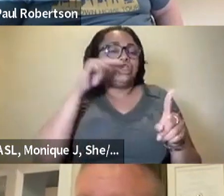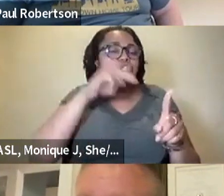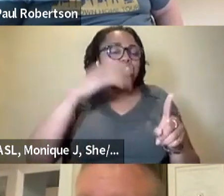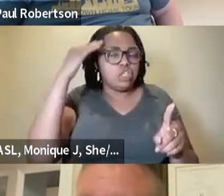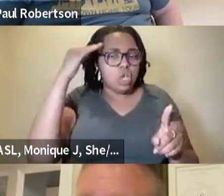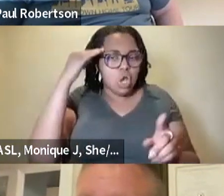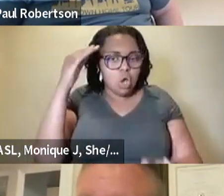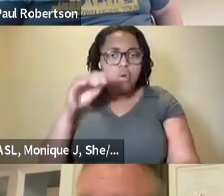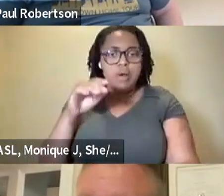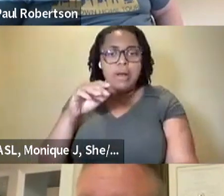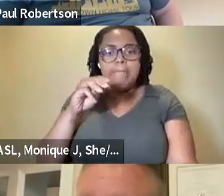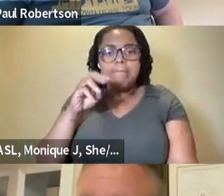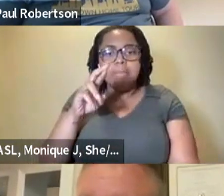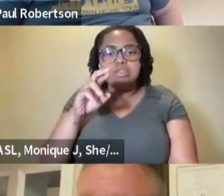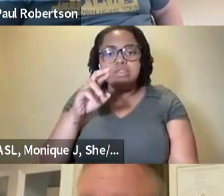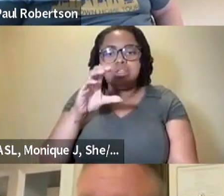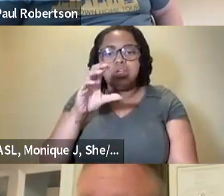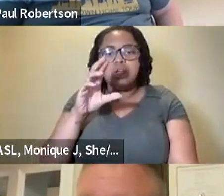I believe.